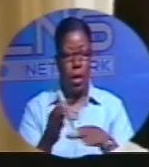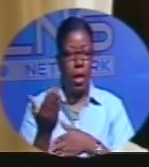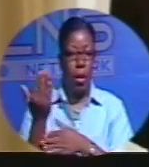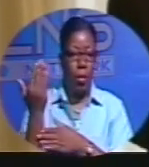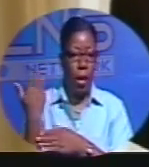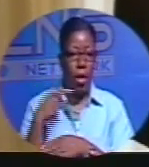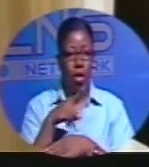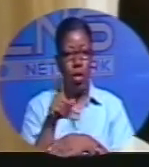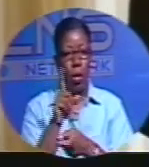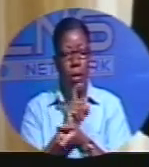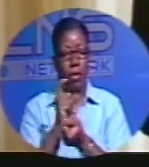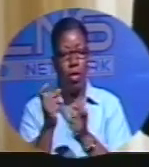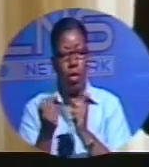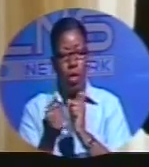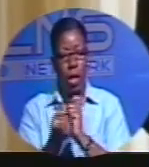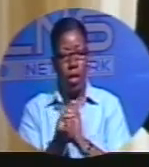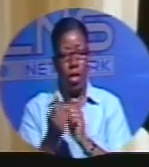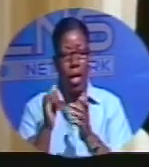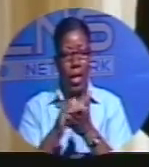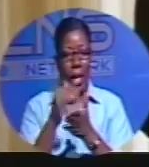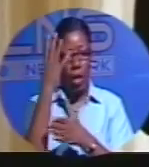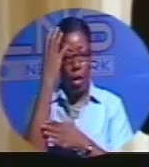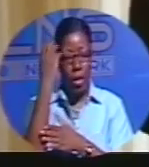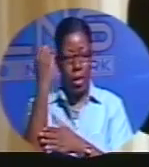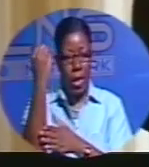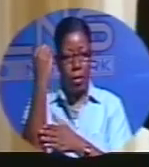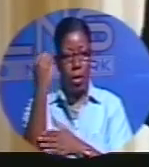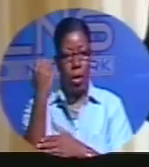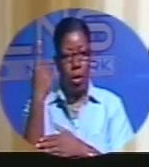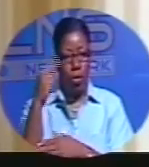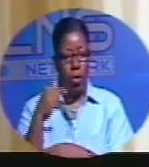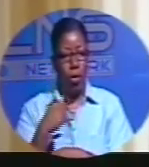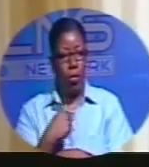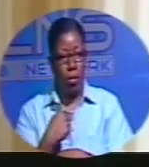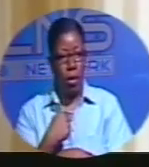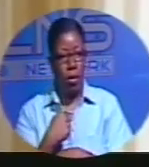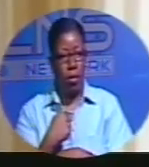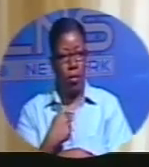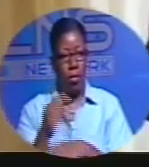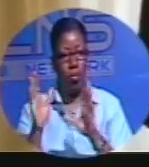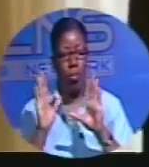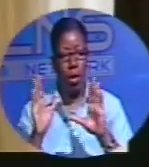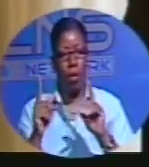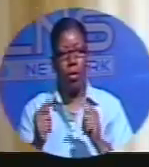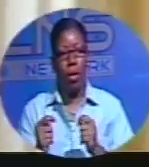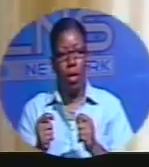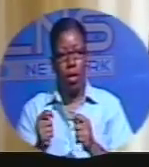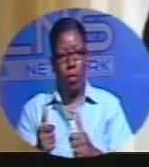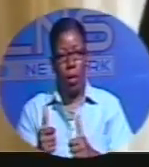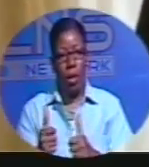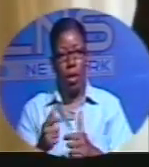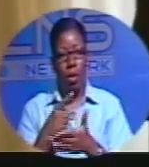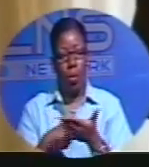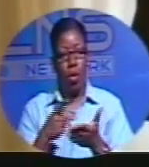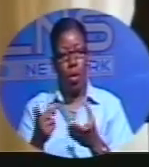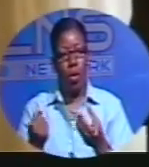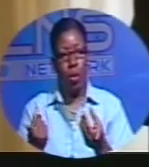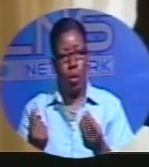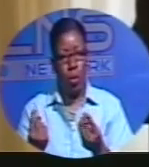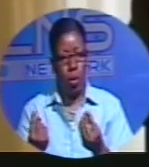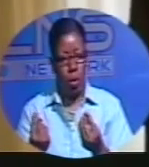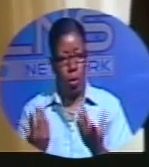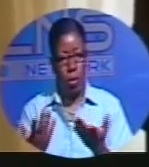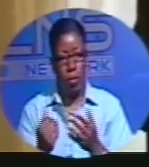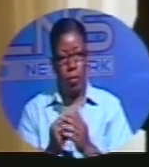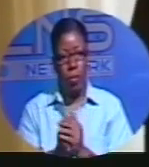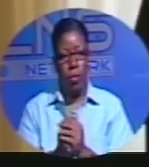really changed that whole concept for me. Blazing that became amazing speed because of what you guys do. Ready